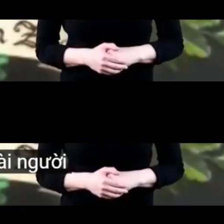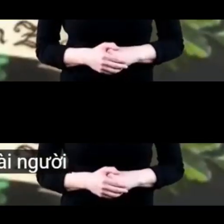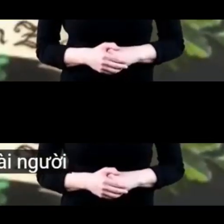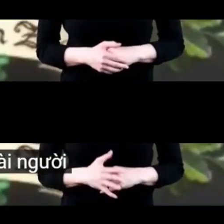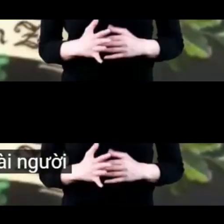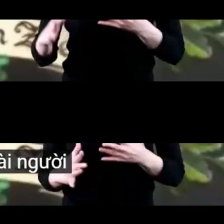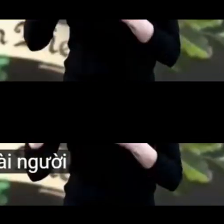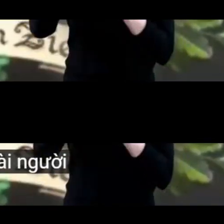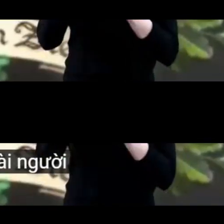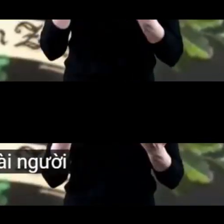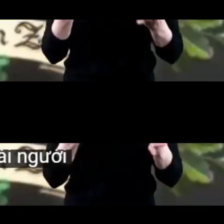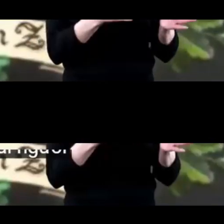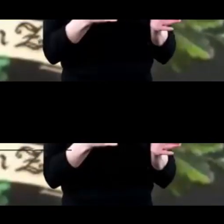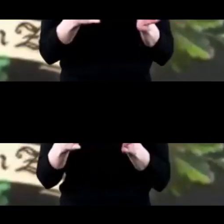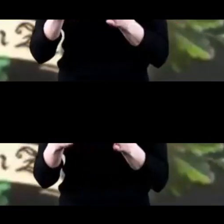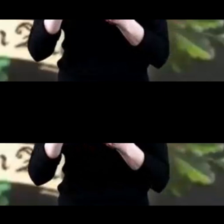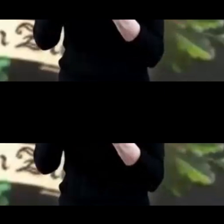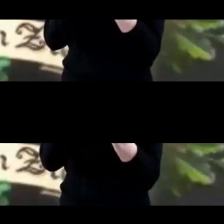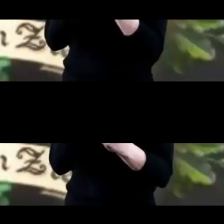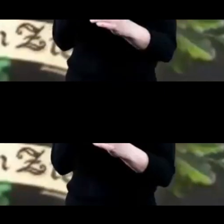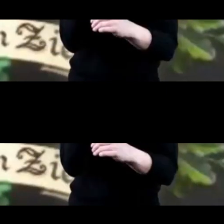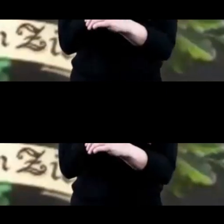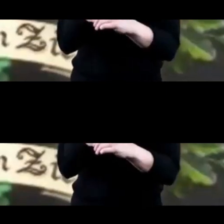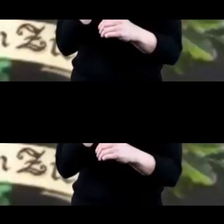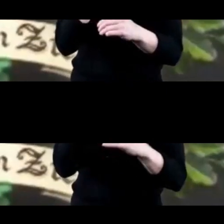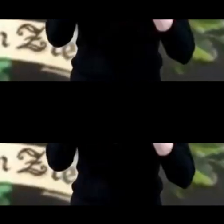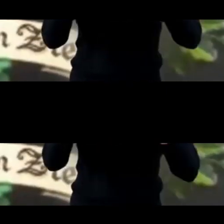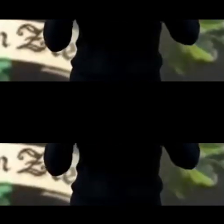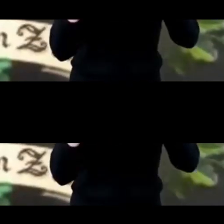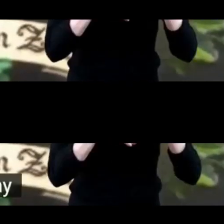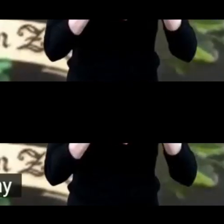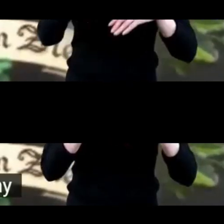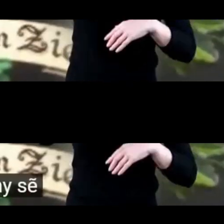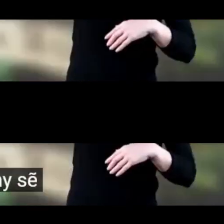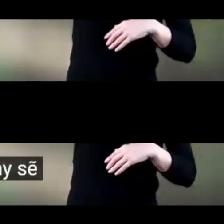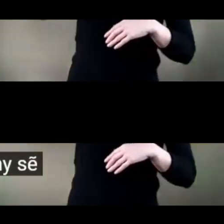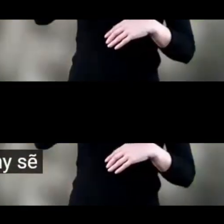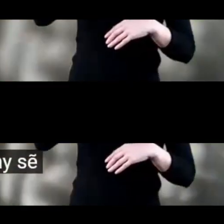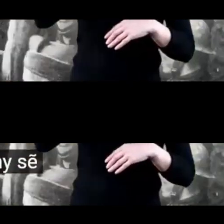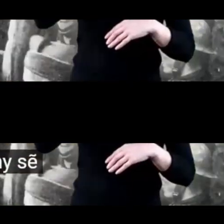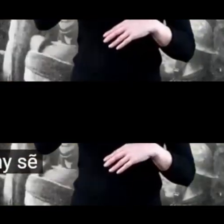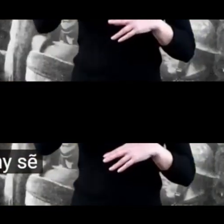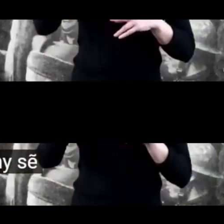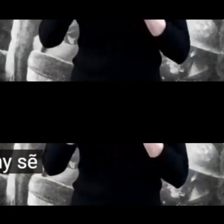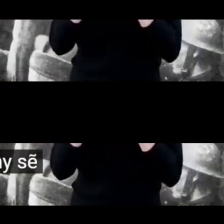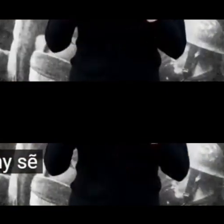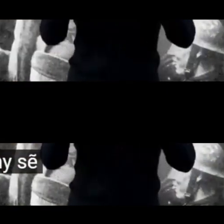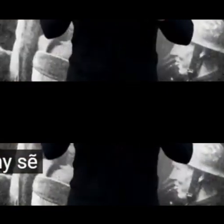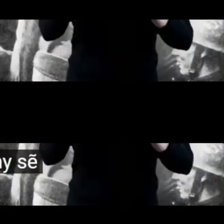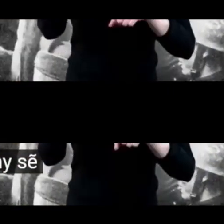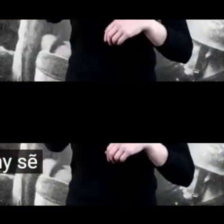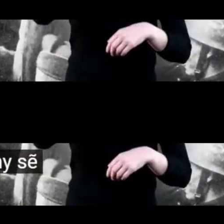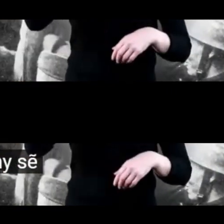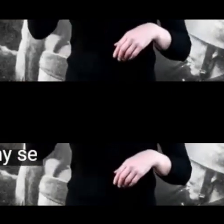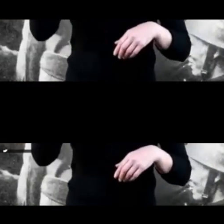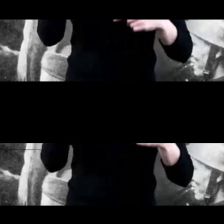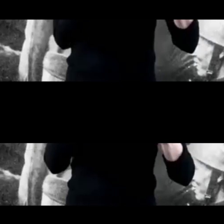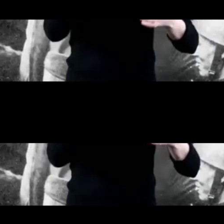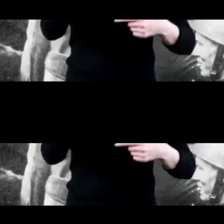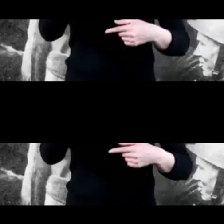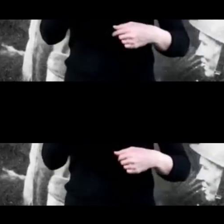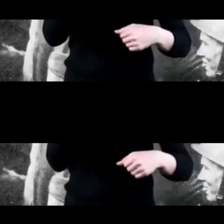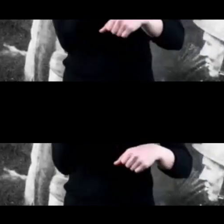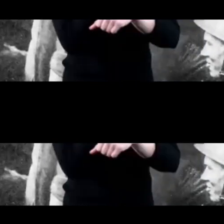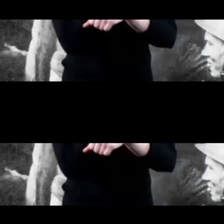Ultimately, the plan of the Central Powers would fail. Germany would be unable to overtake France. The Allied powers